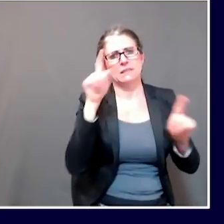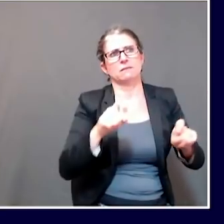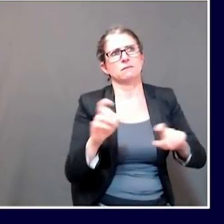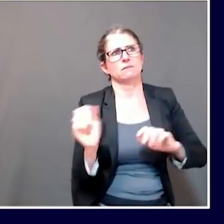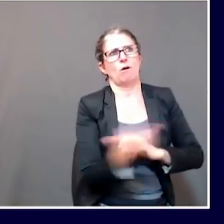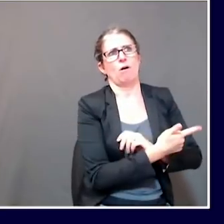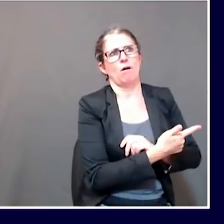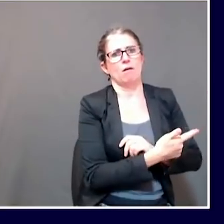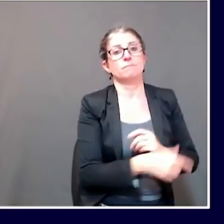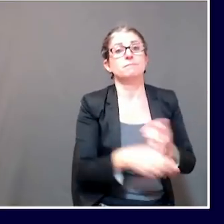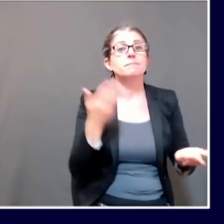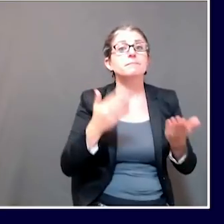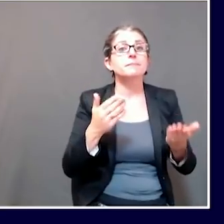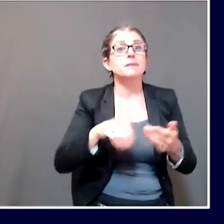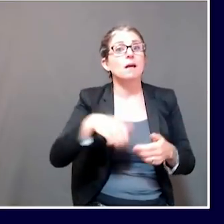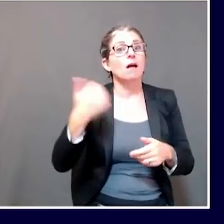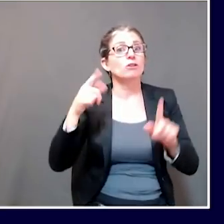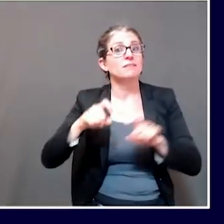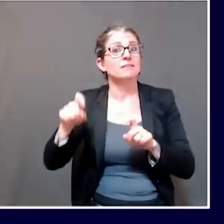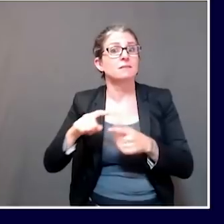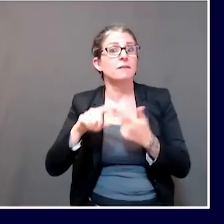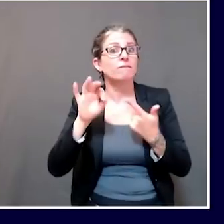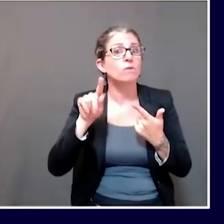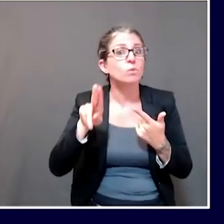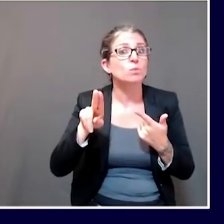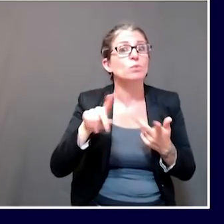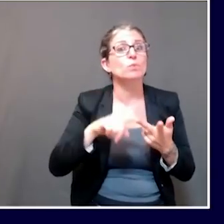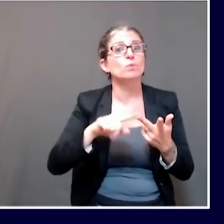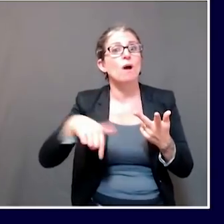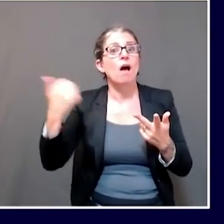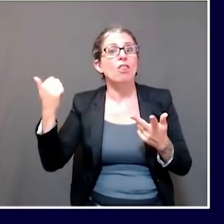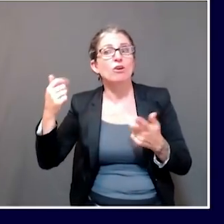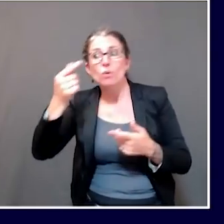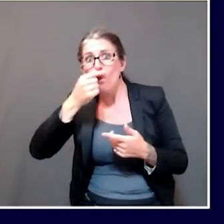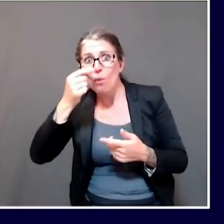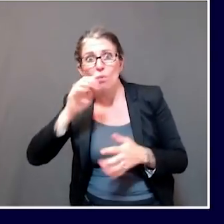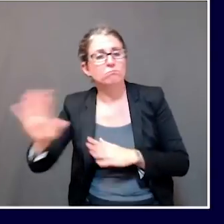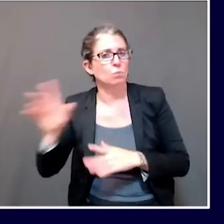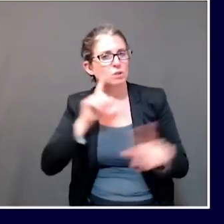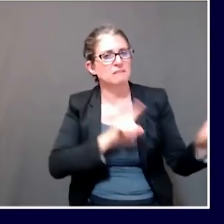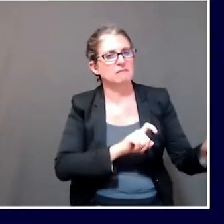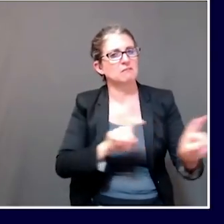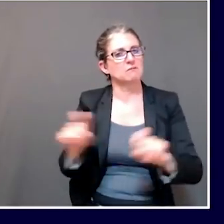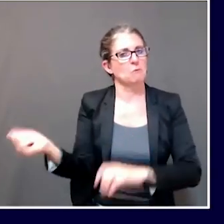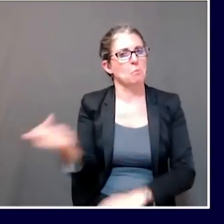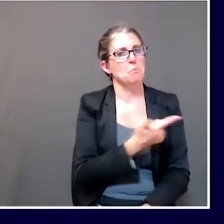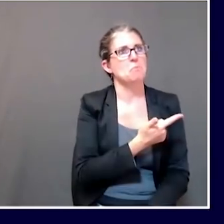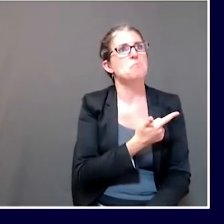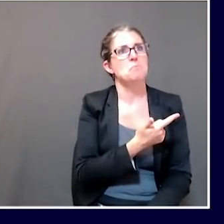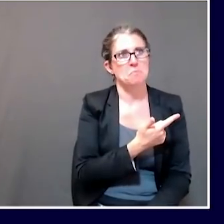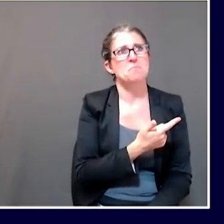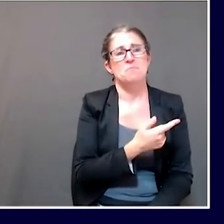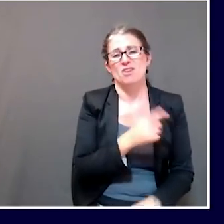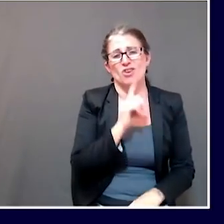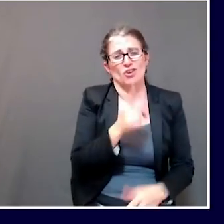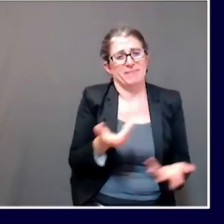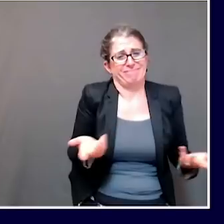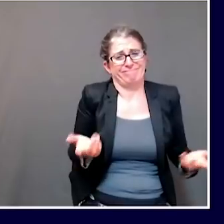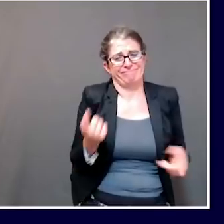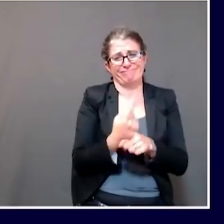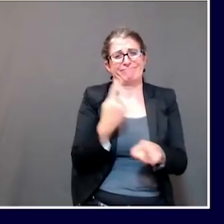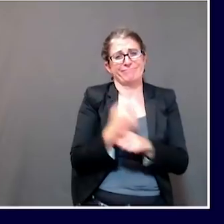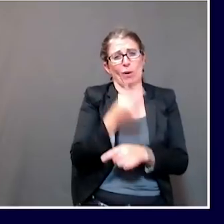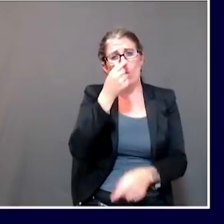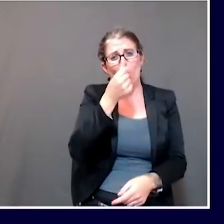likely causes of things like cough, fevers, and runny noses. That could be the common cold. It could be adenovirus. It